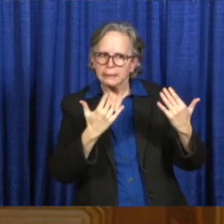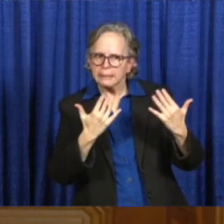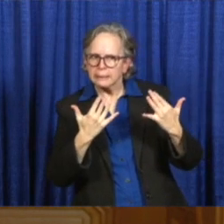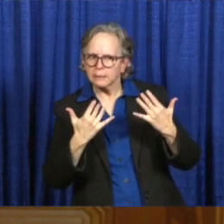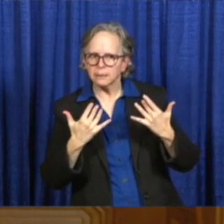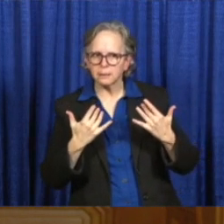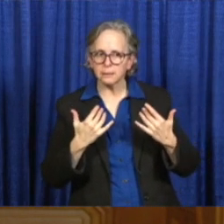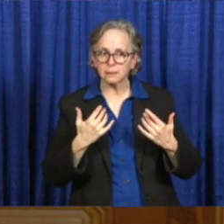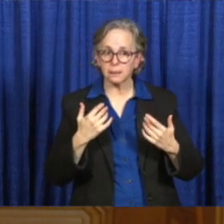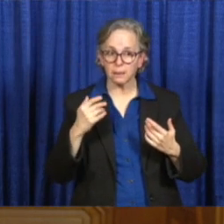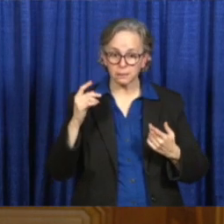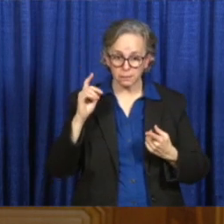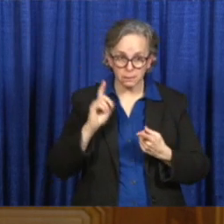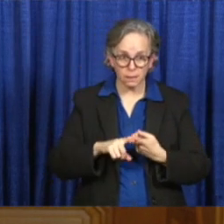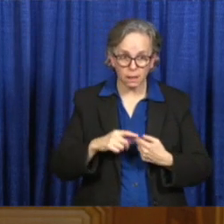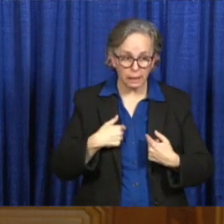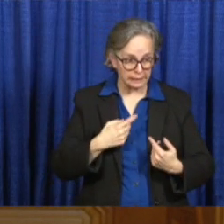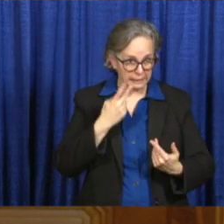actually see it,